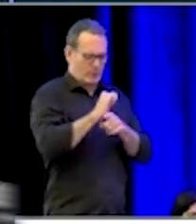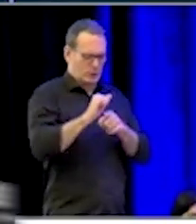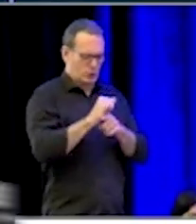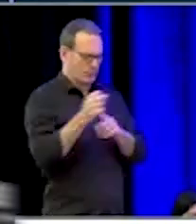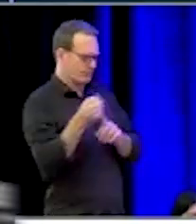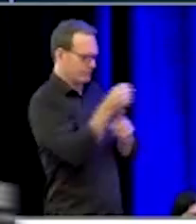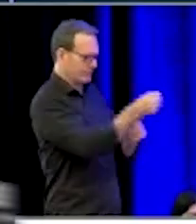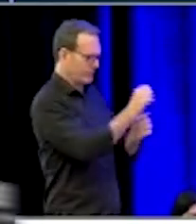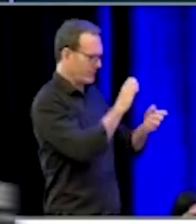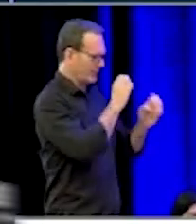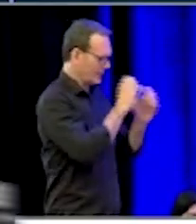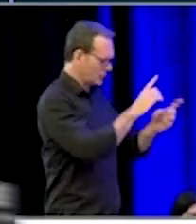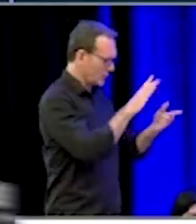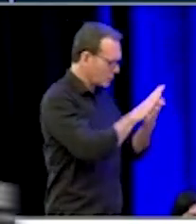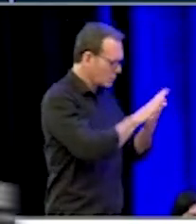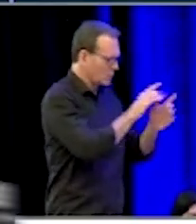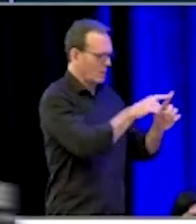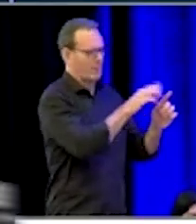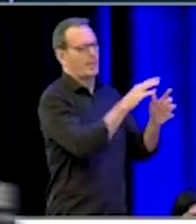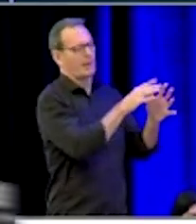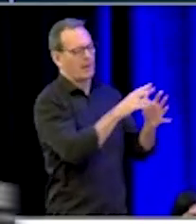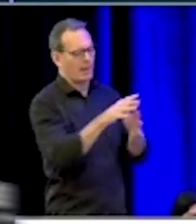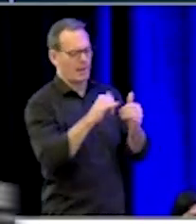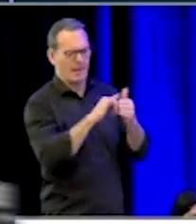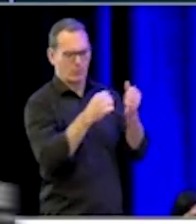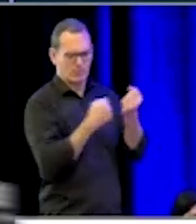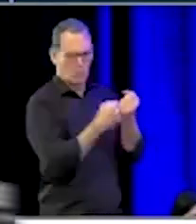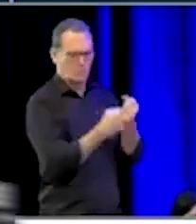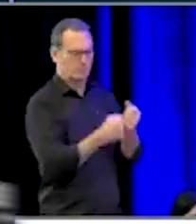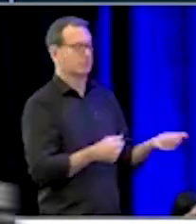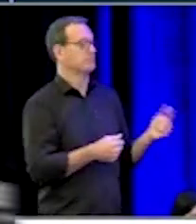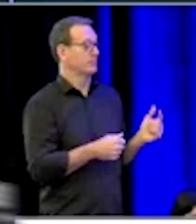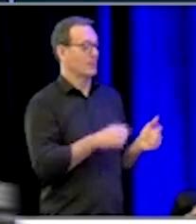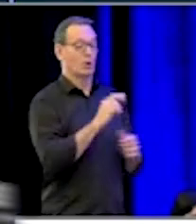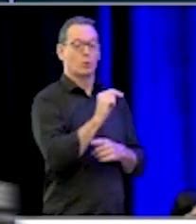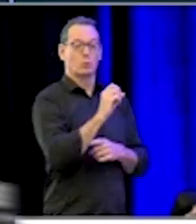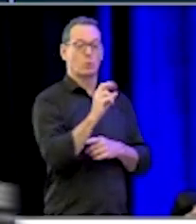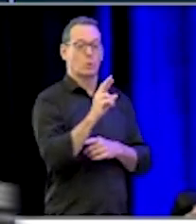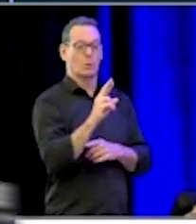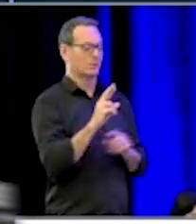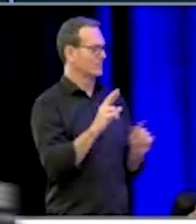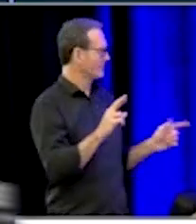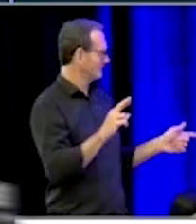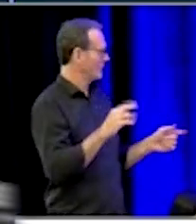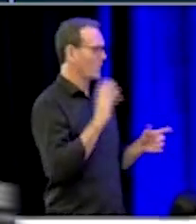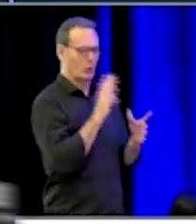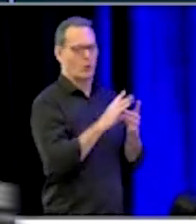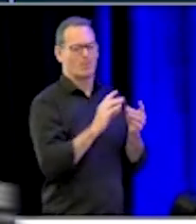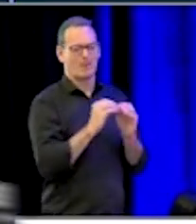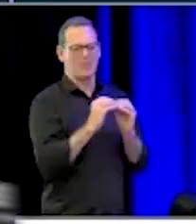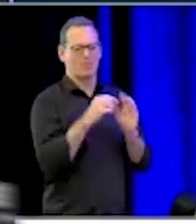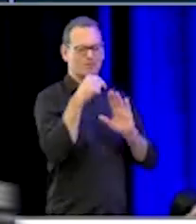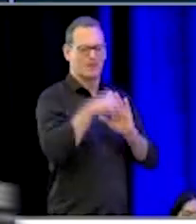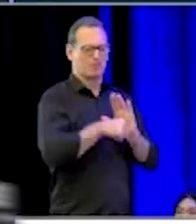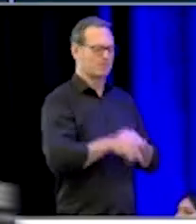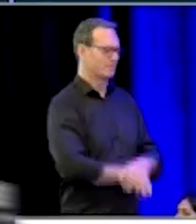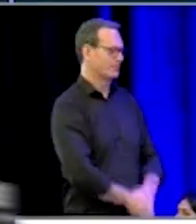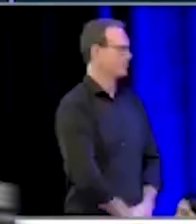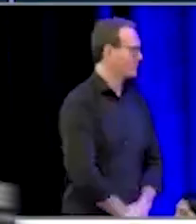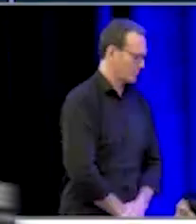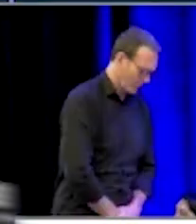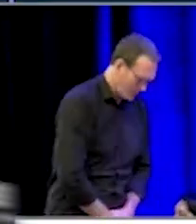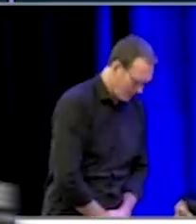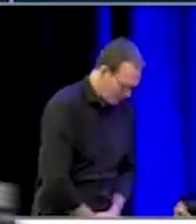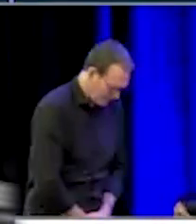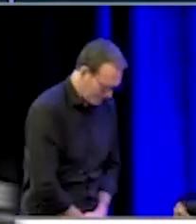training session or portion. And Nora's going to share a little bit more information about their research findings. Thank you for that, Carrie.